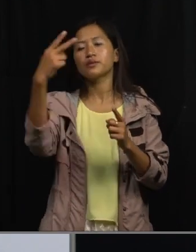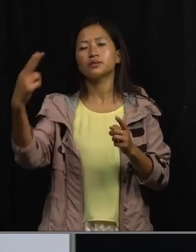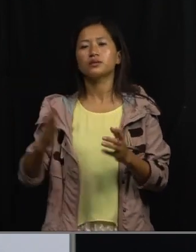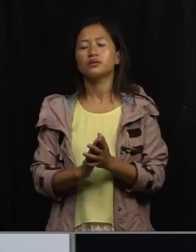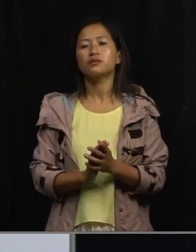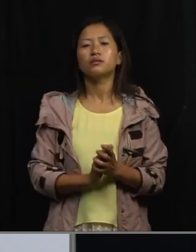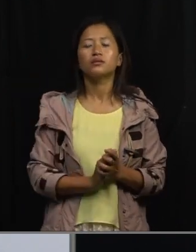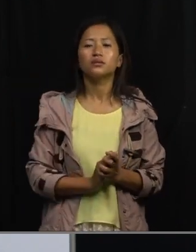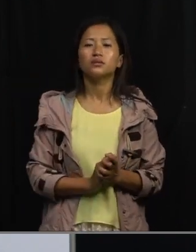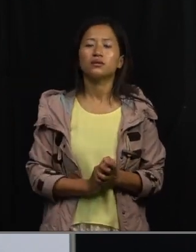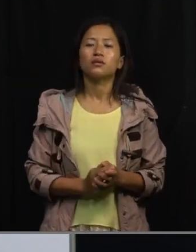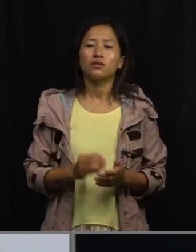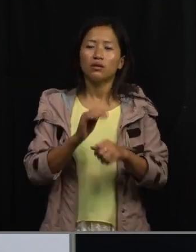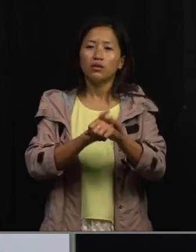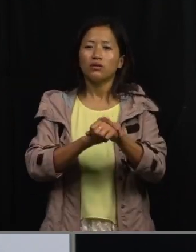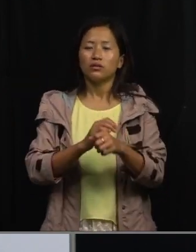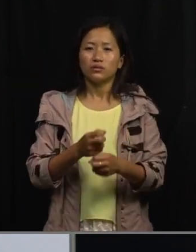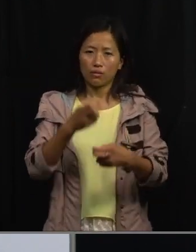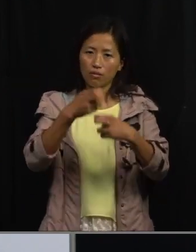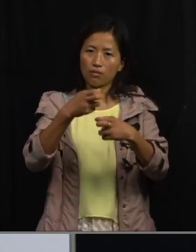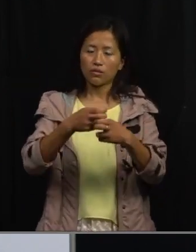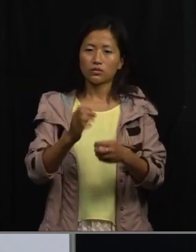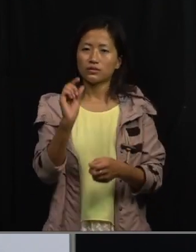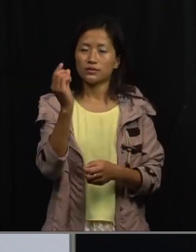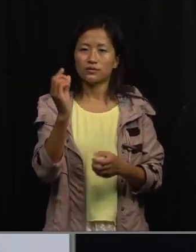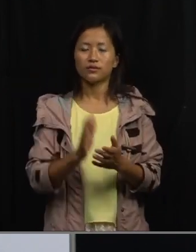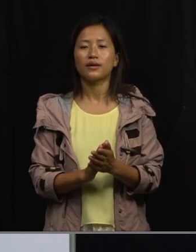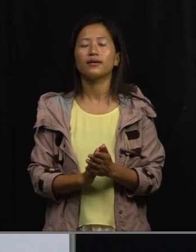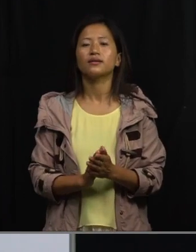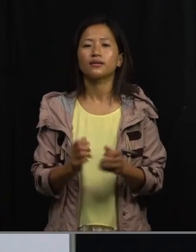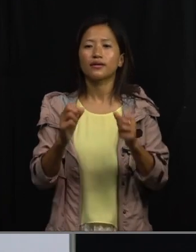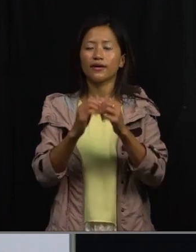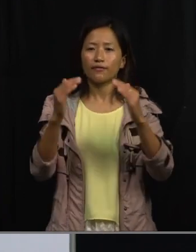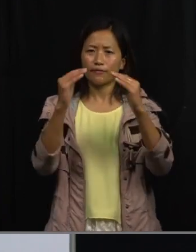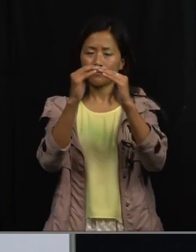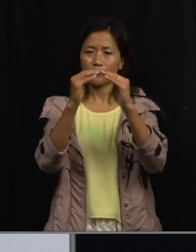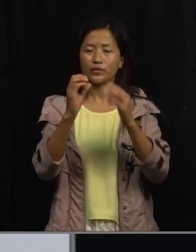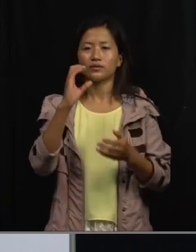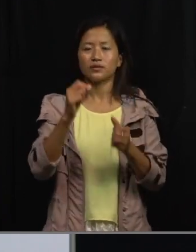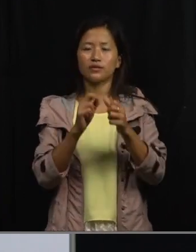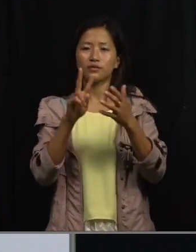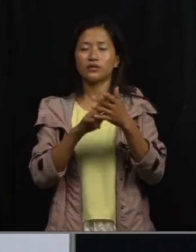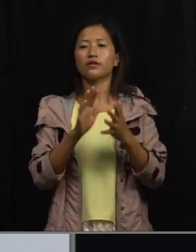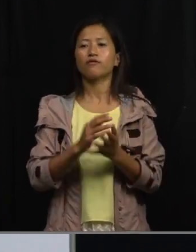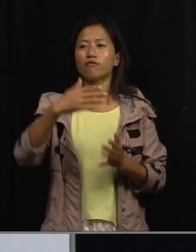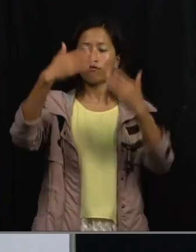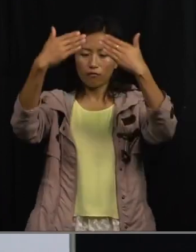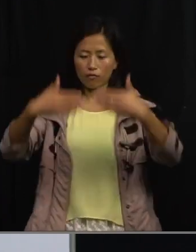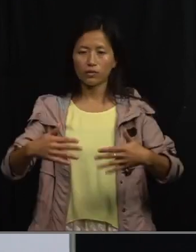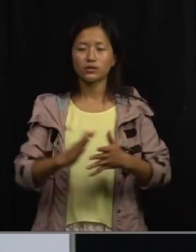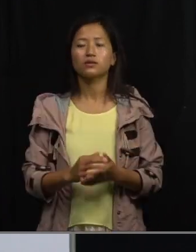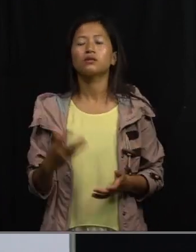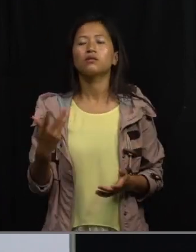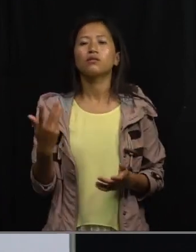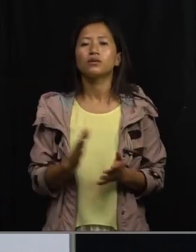they do a number of paintings on the rocks as well as on the cave walls. But we don't know the reason why they make